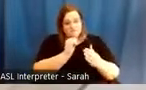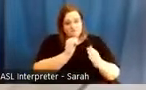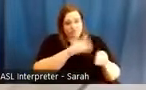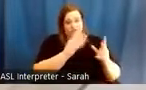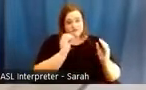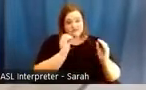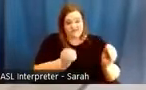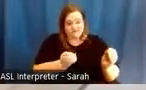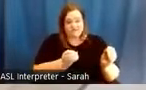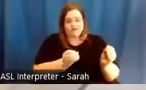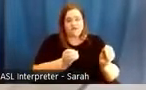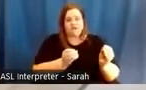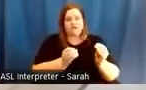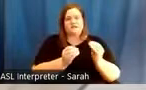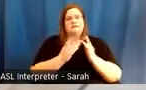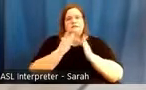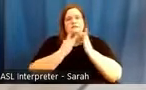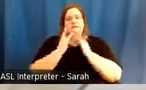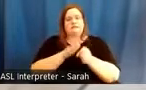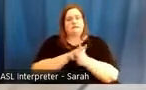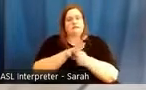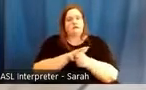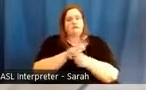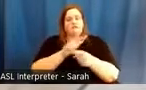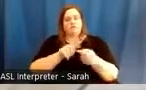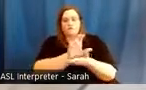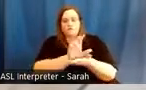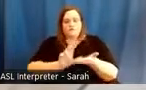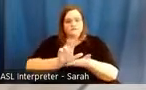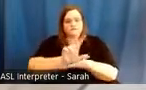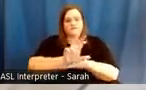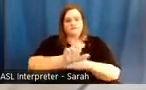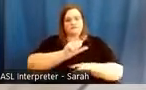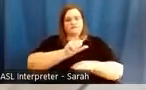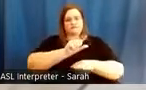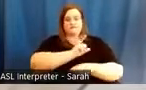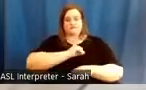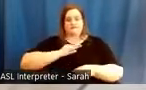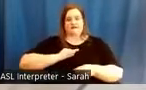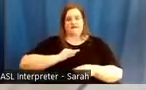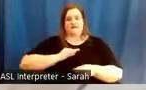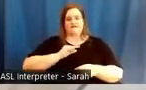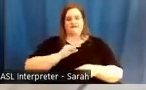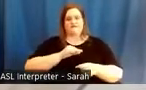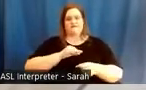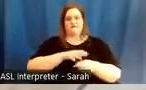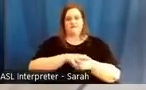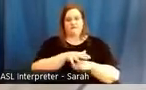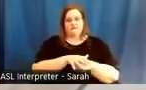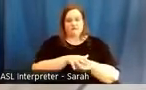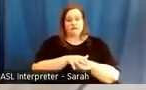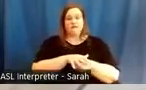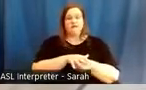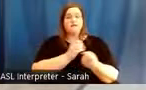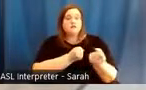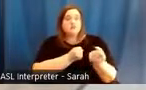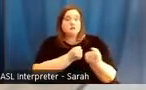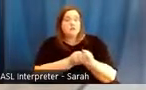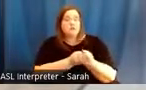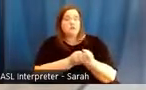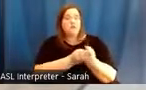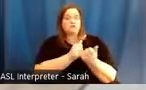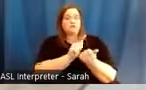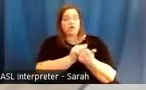because too little has been done to invest in the workforce and address this workforce crisis. But these supports, these accommodations,